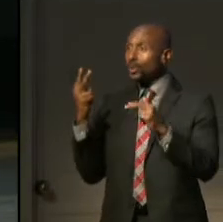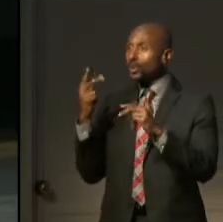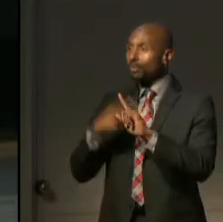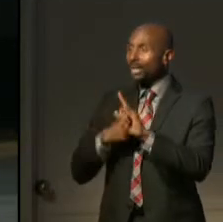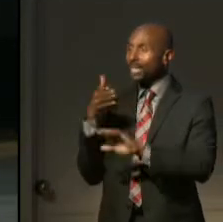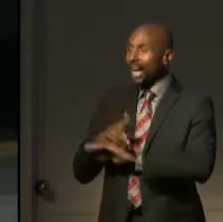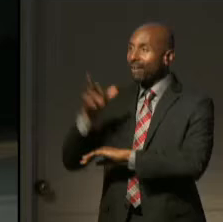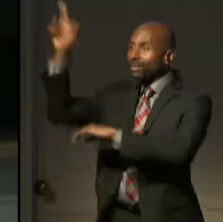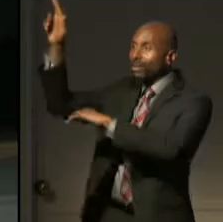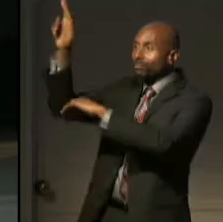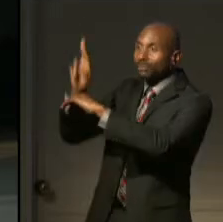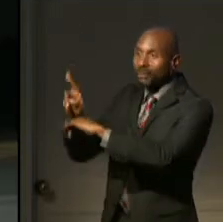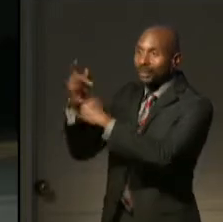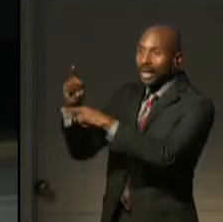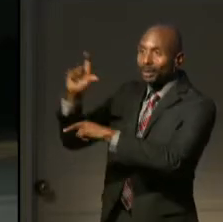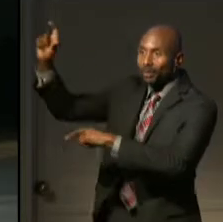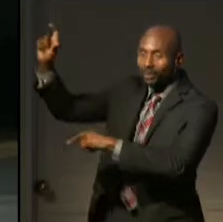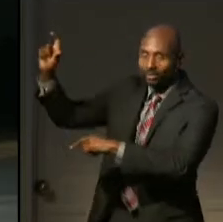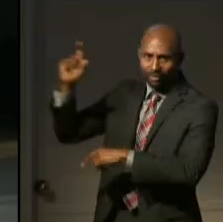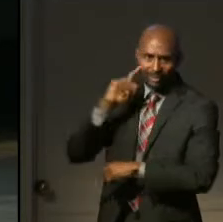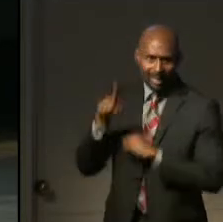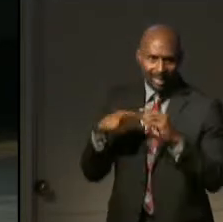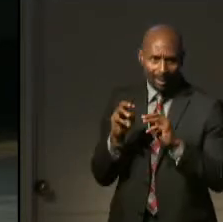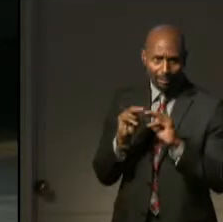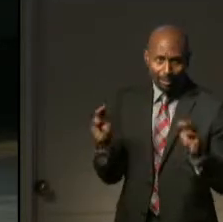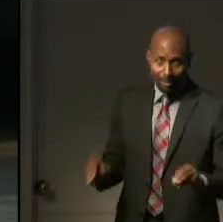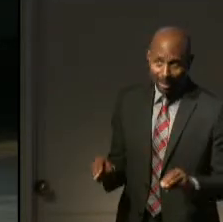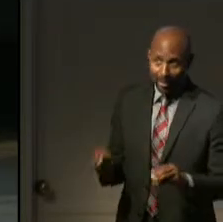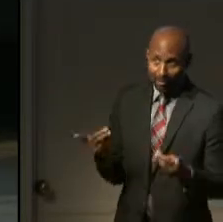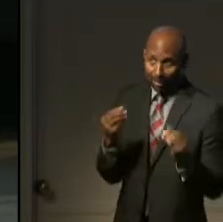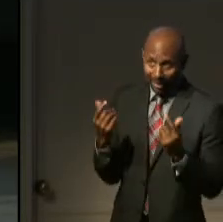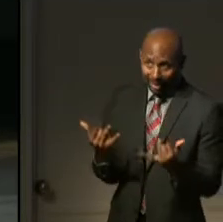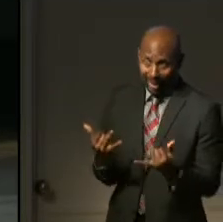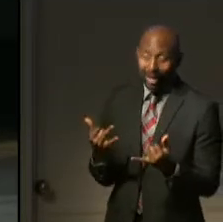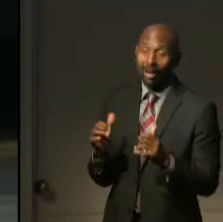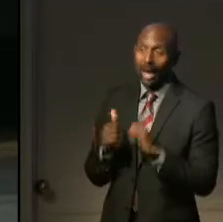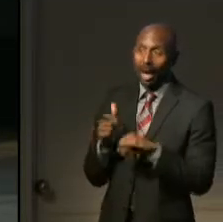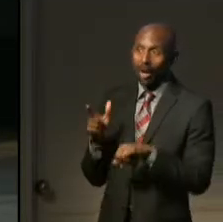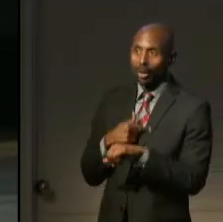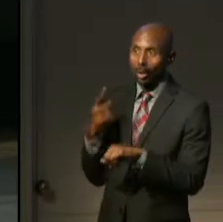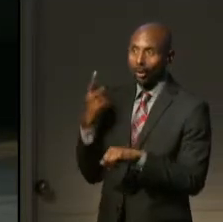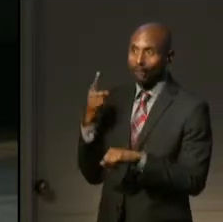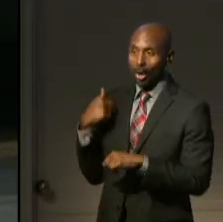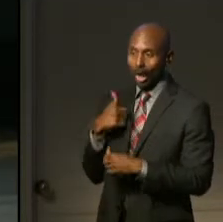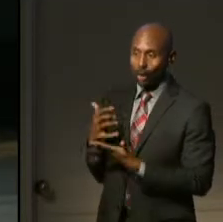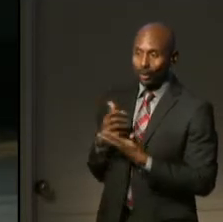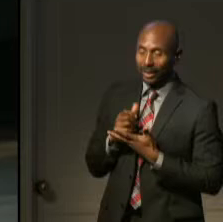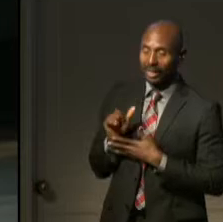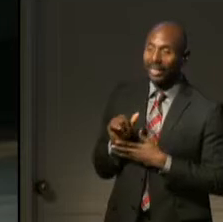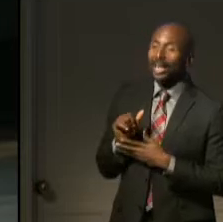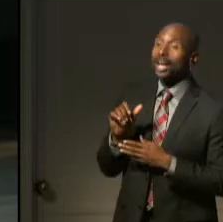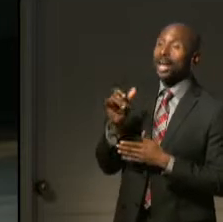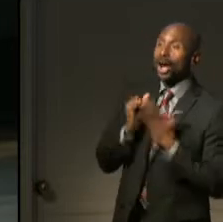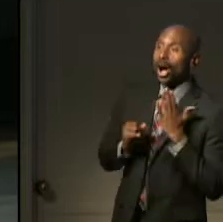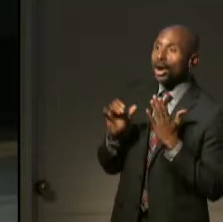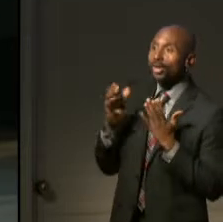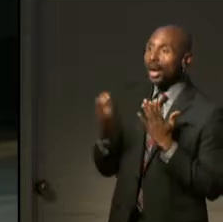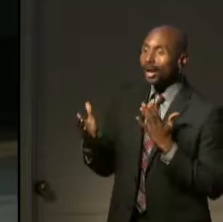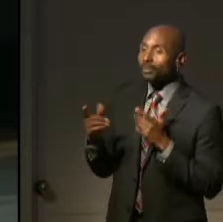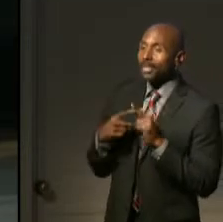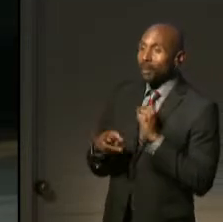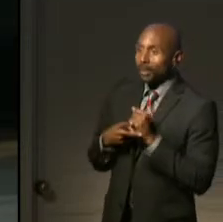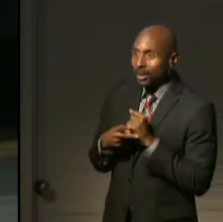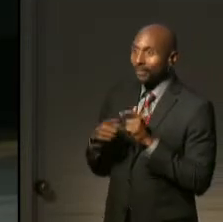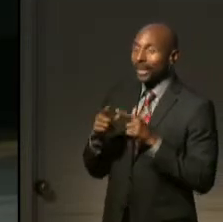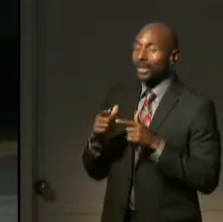think about museum practice today and how long it takes to get an art object and then archive it and preserve it and turn it around, in 2 months there